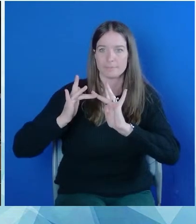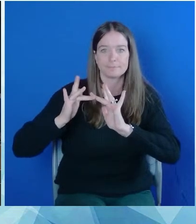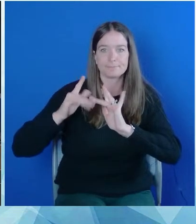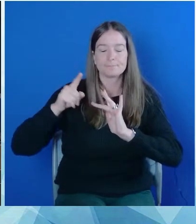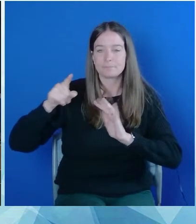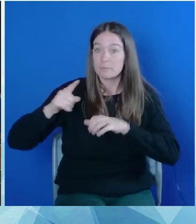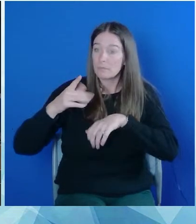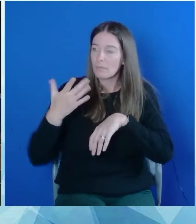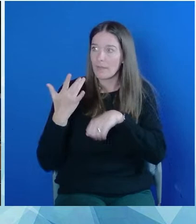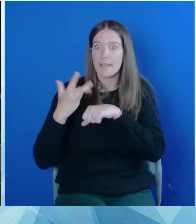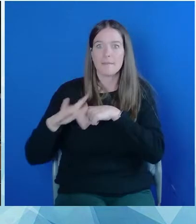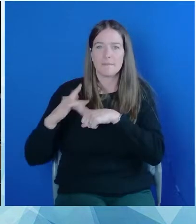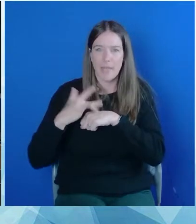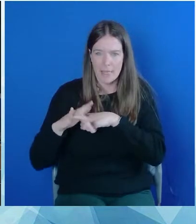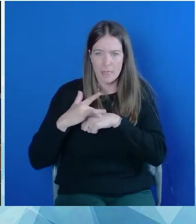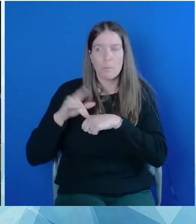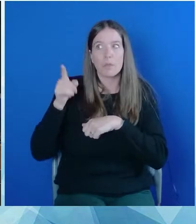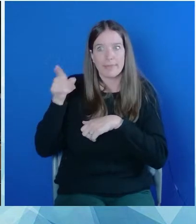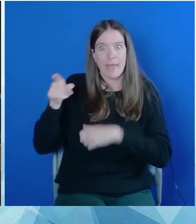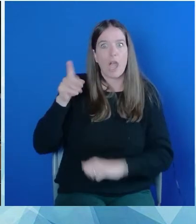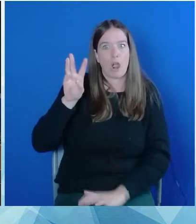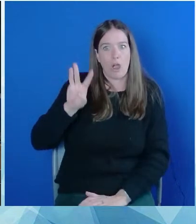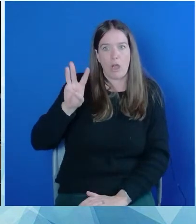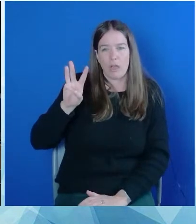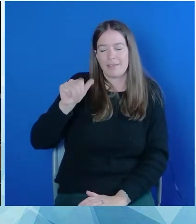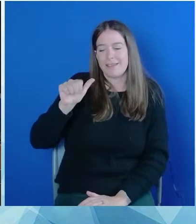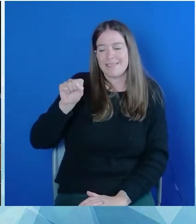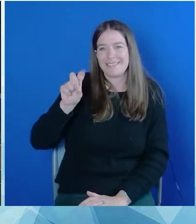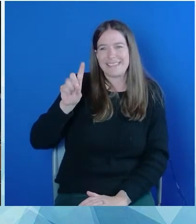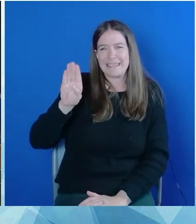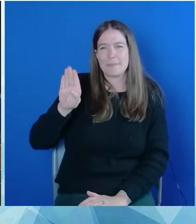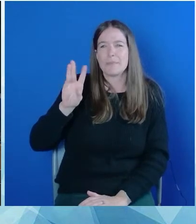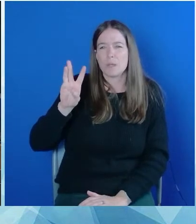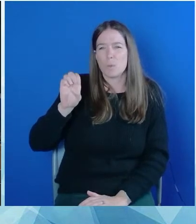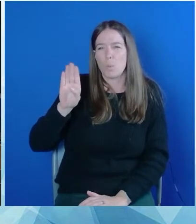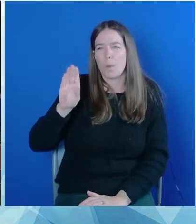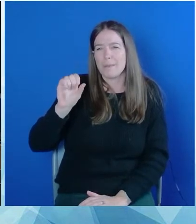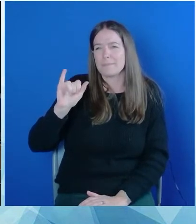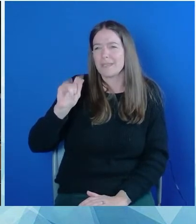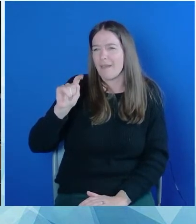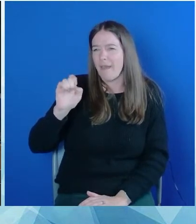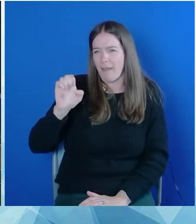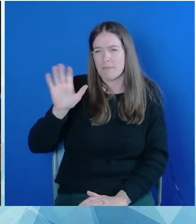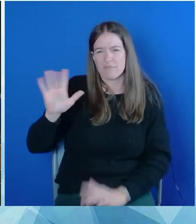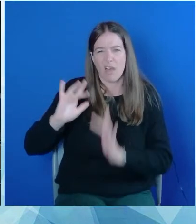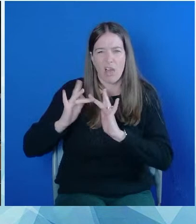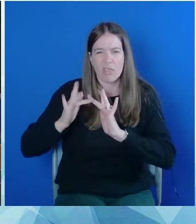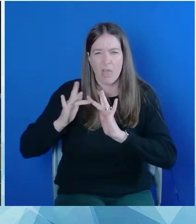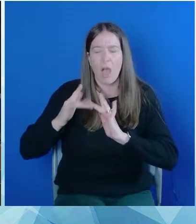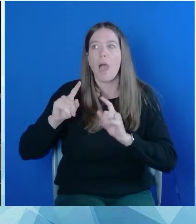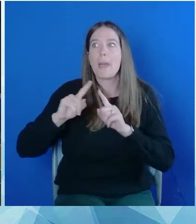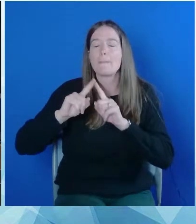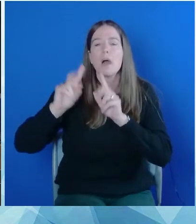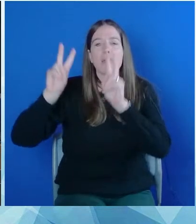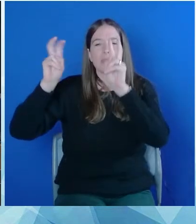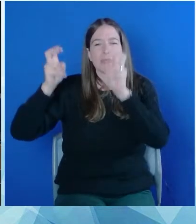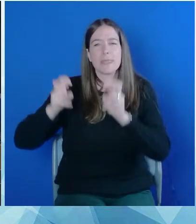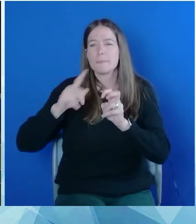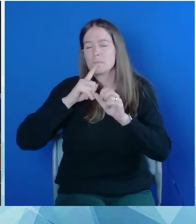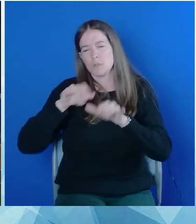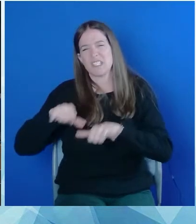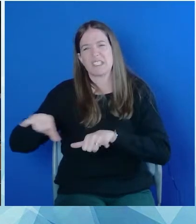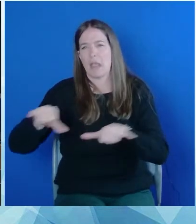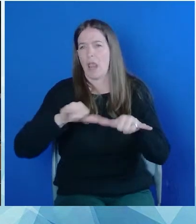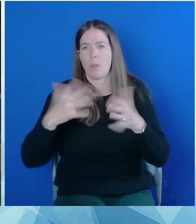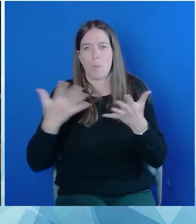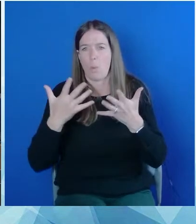on the website, so you can read everything there, but the theme was pretty much the same across the board. Did I